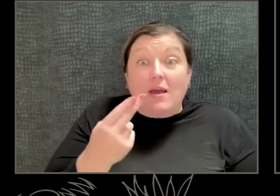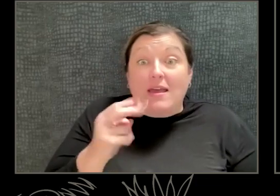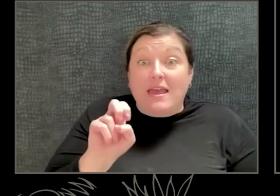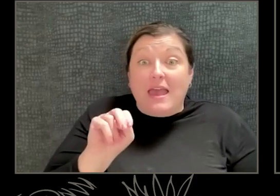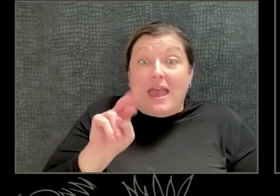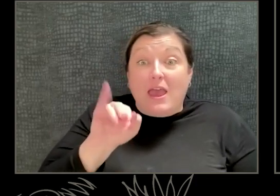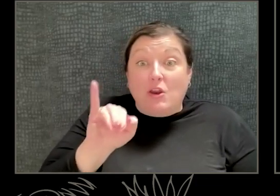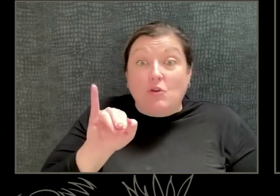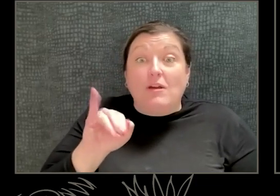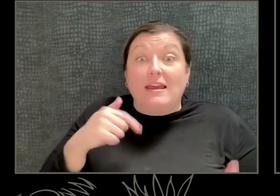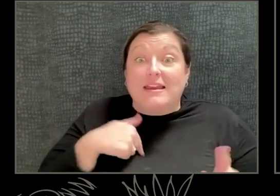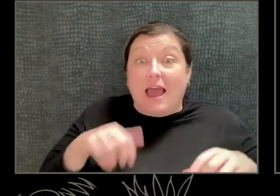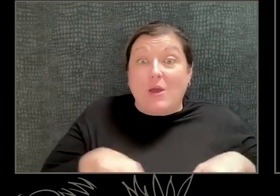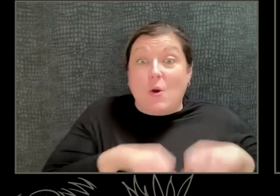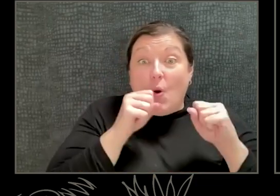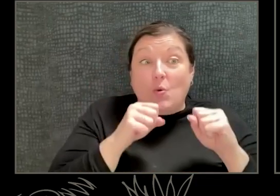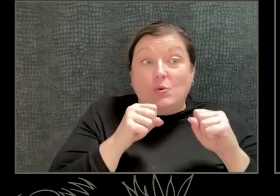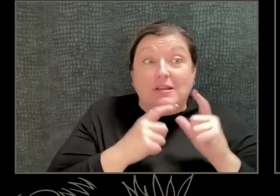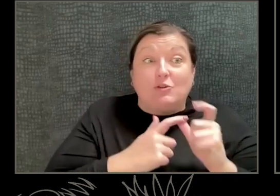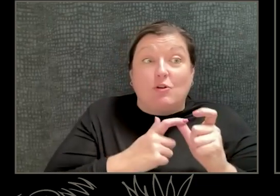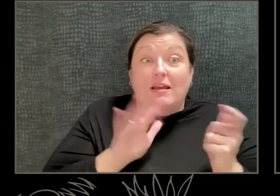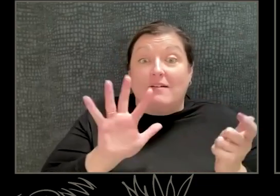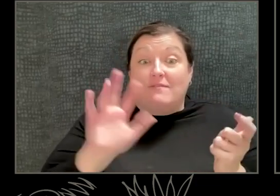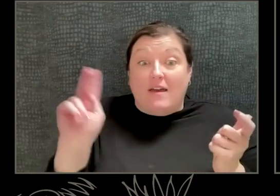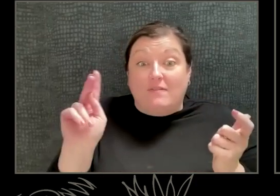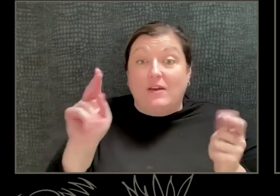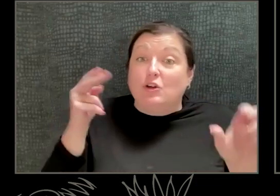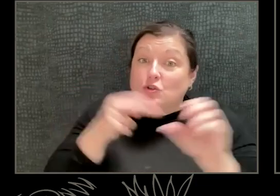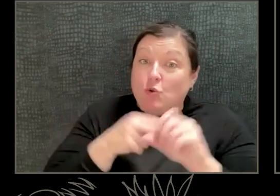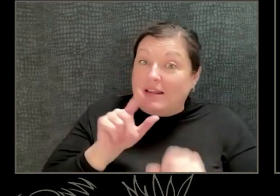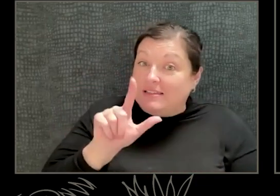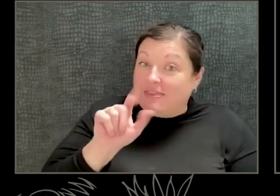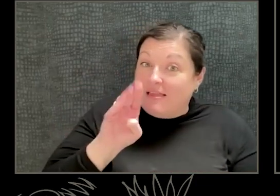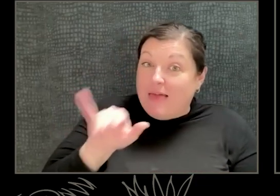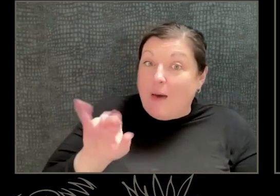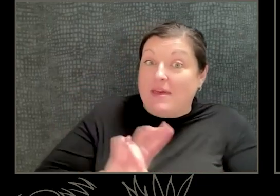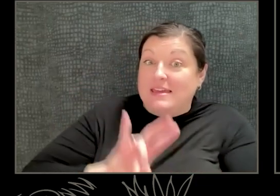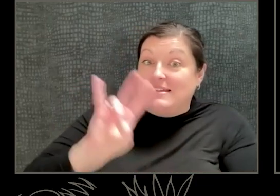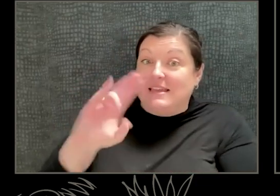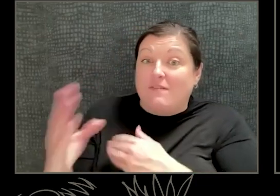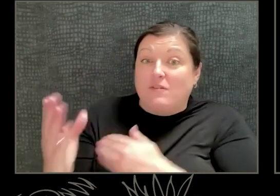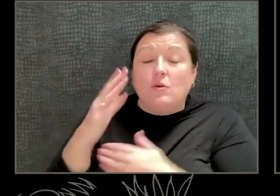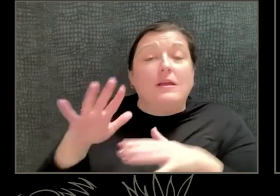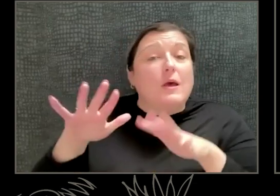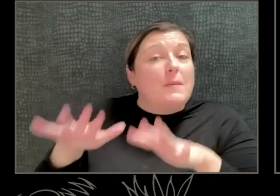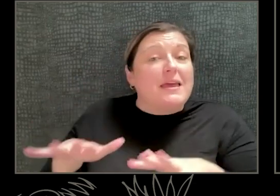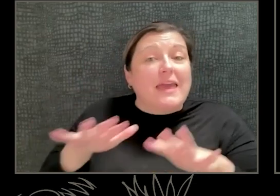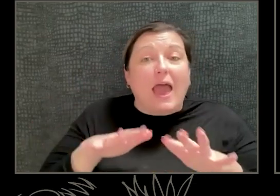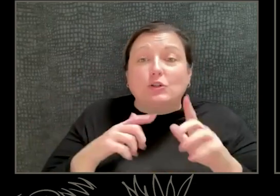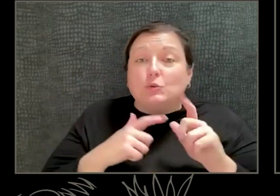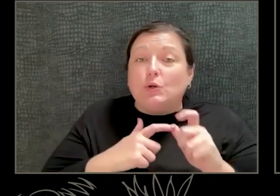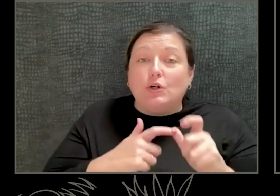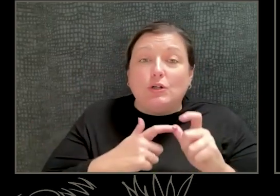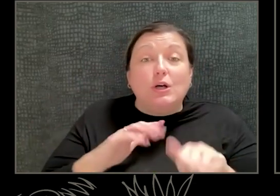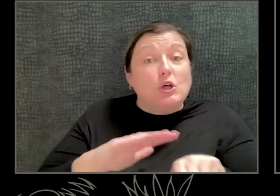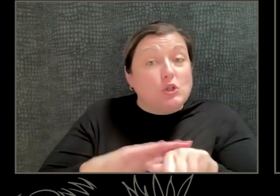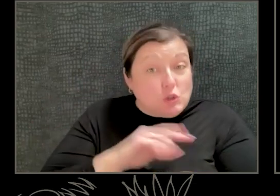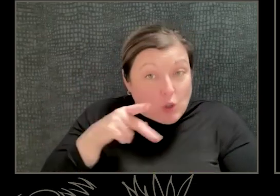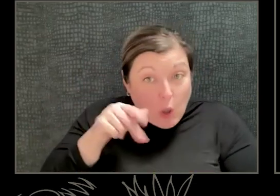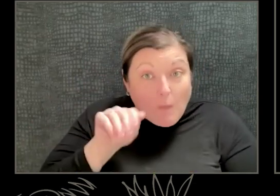hosting a 5K, so join us at the lobby tomorrow at 7 a.m. and we'll do a very casual, slow